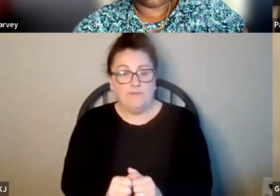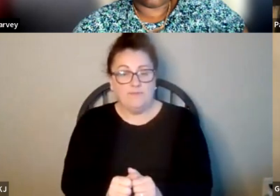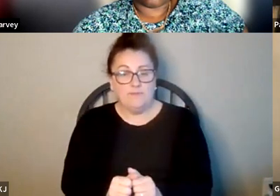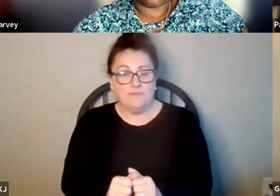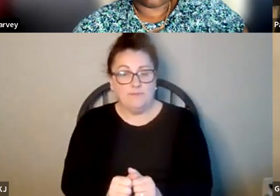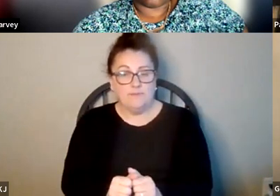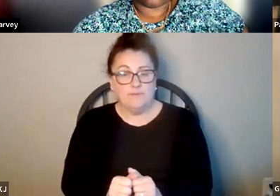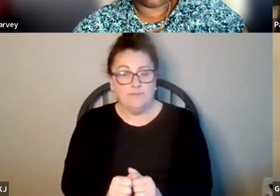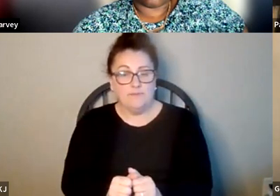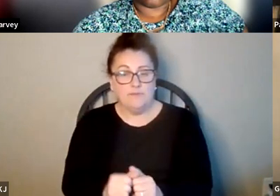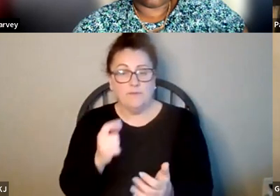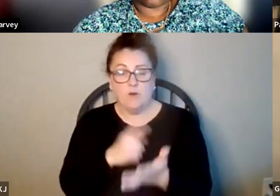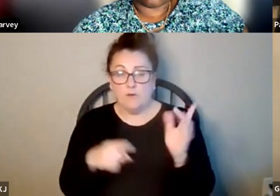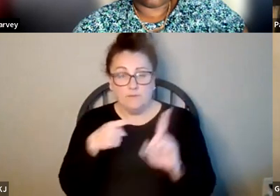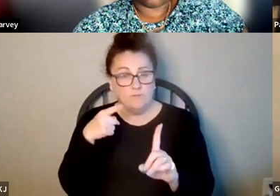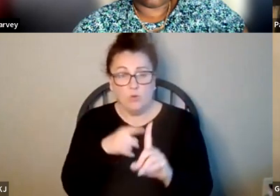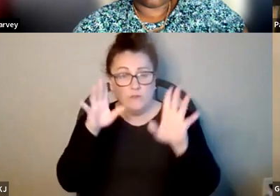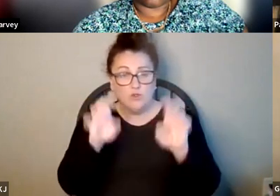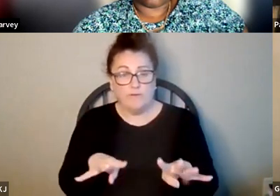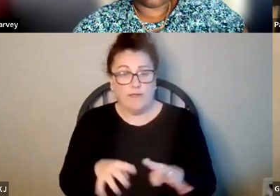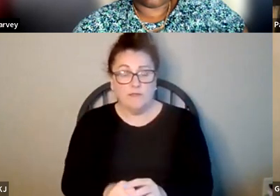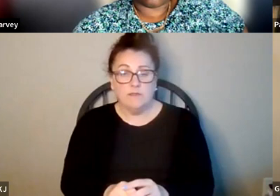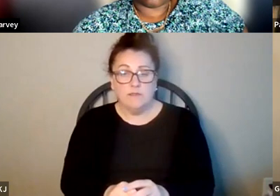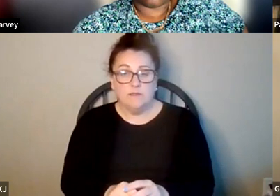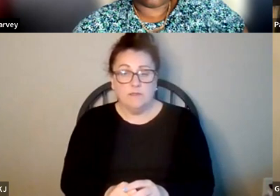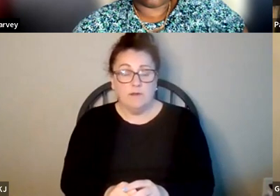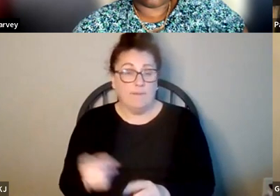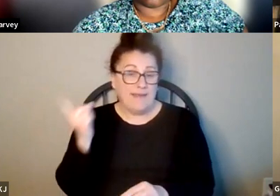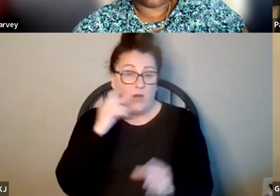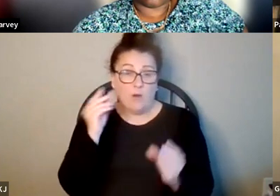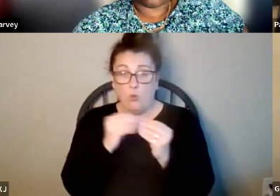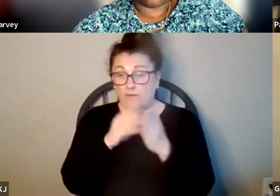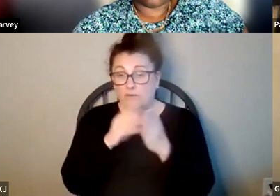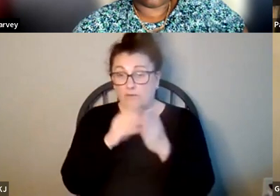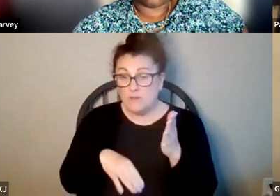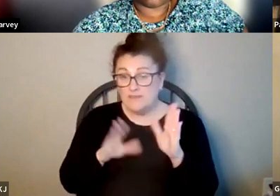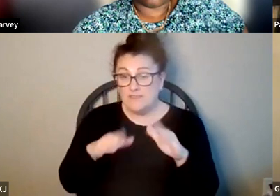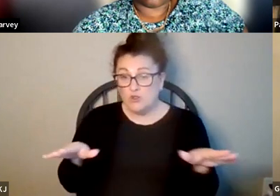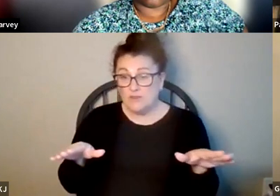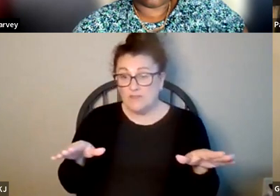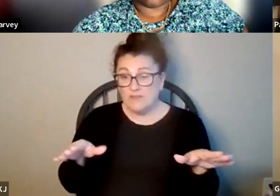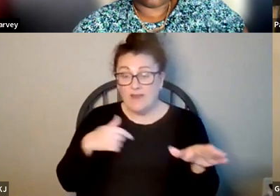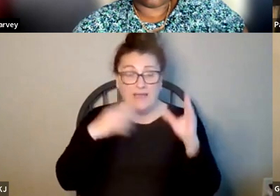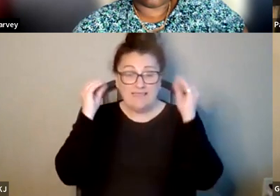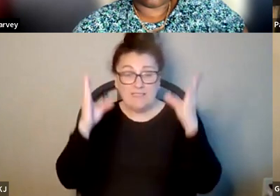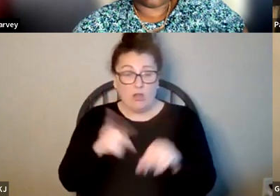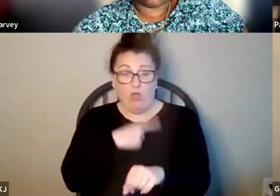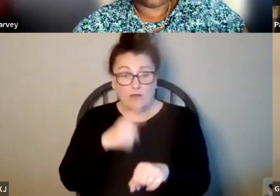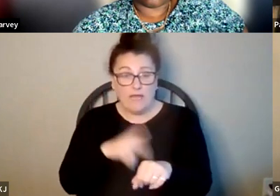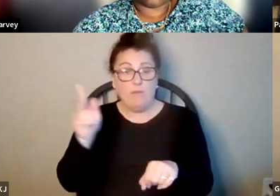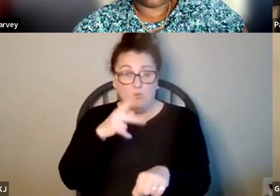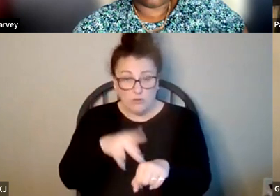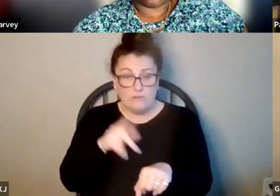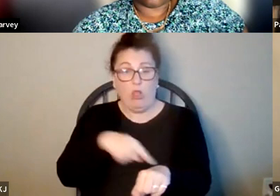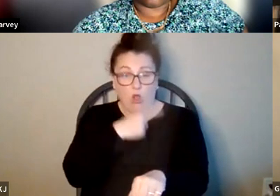utility of the survey. But also, I think if we really want to hear more from kids, I think, you know, I was a teacher for a long time and a principal for a long